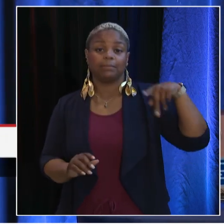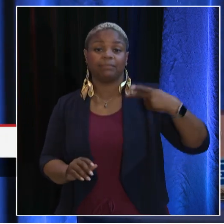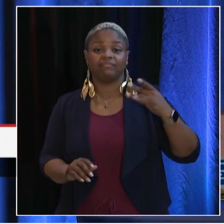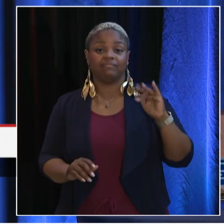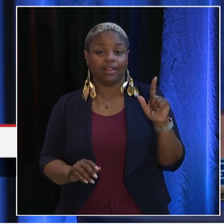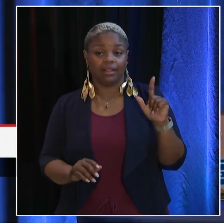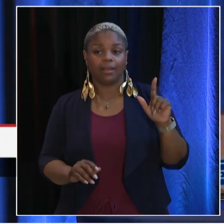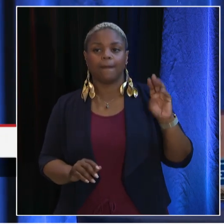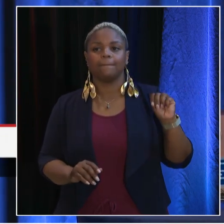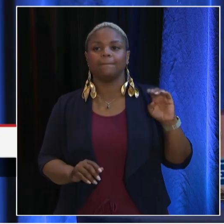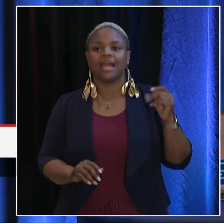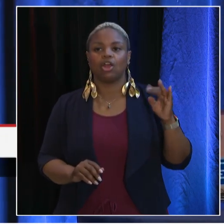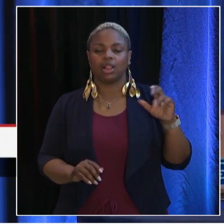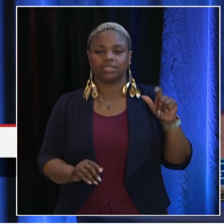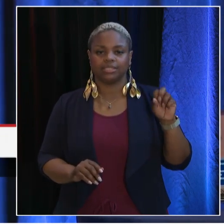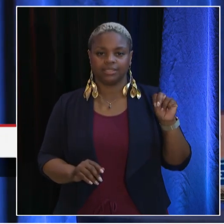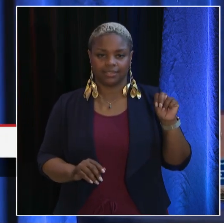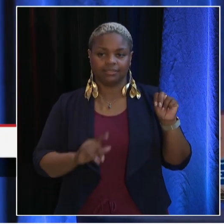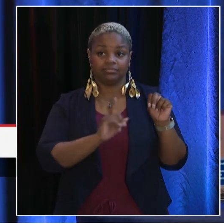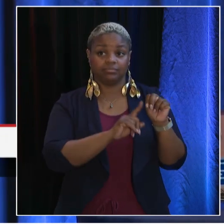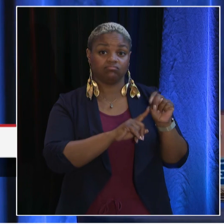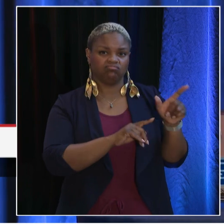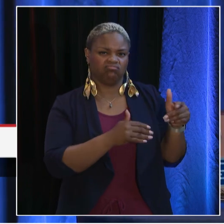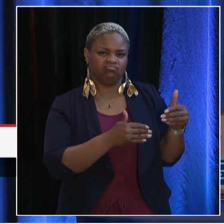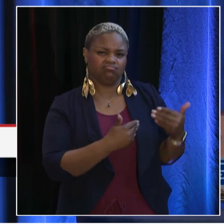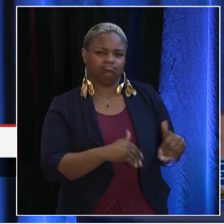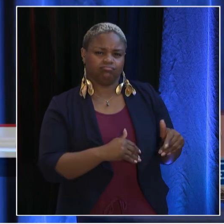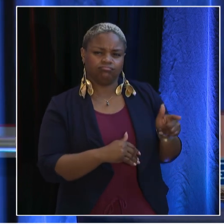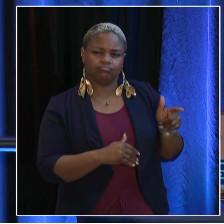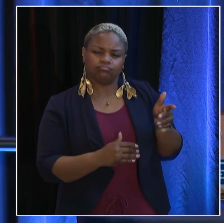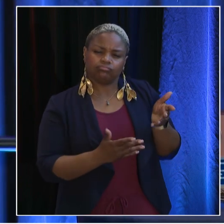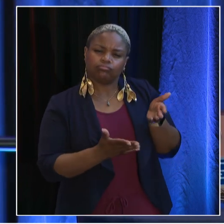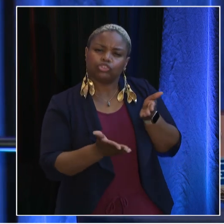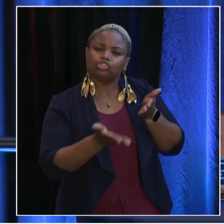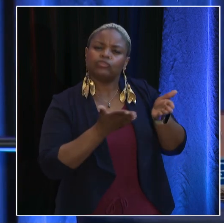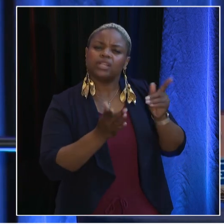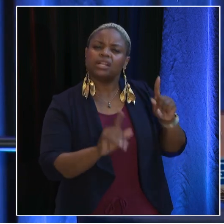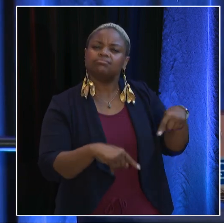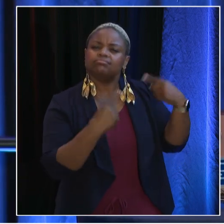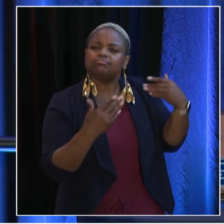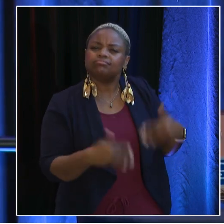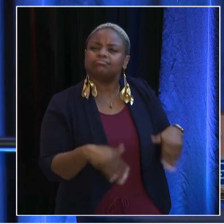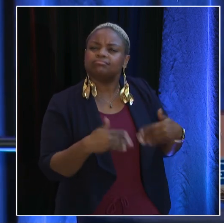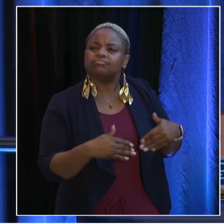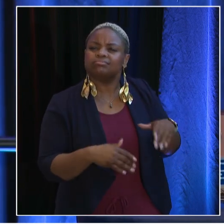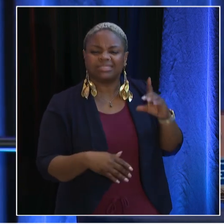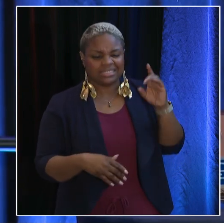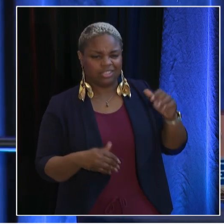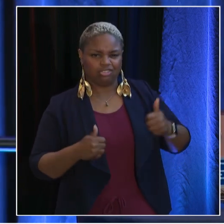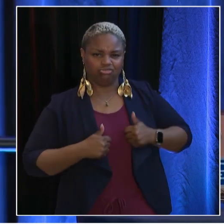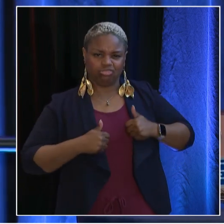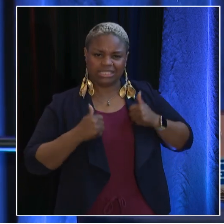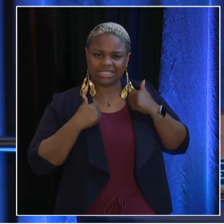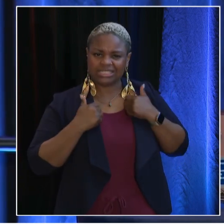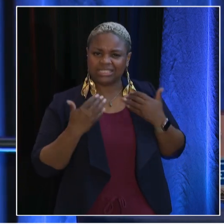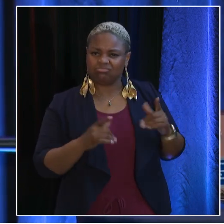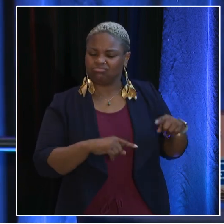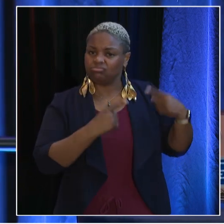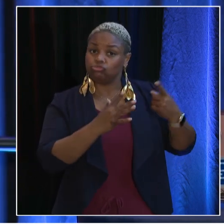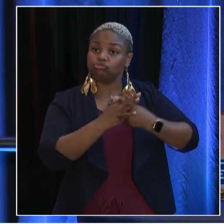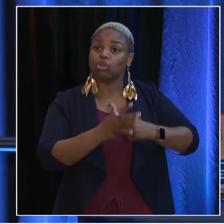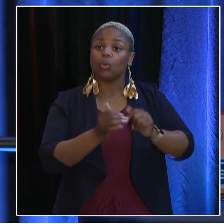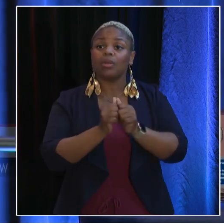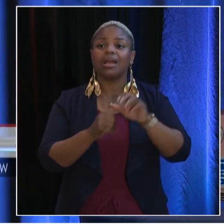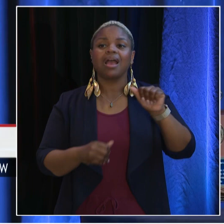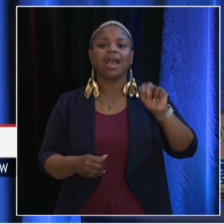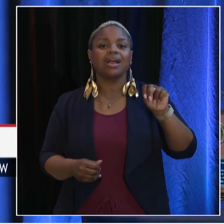a distinguished career in service to DC residents, beginning as an ANC